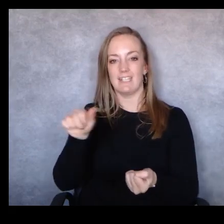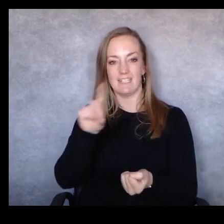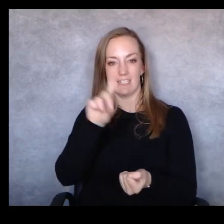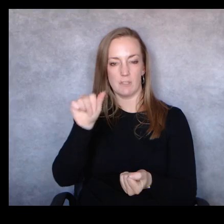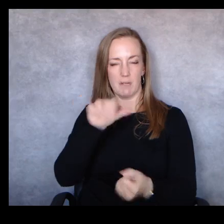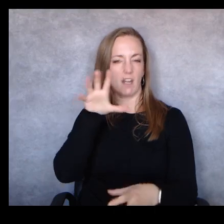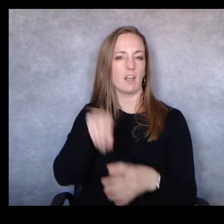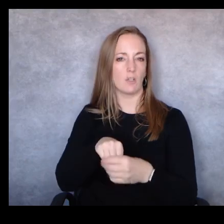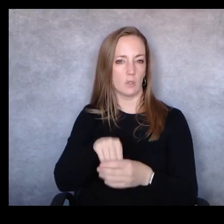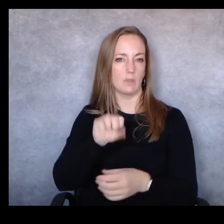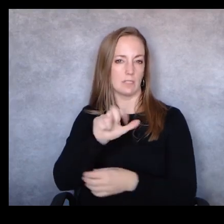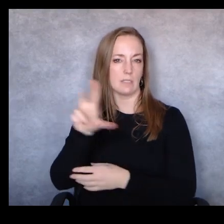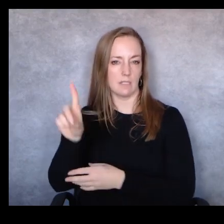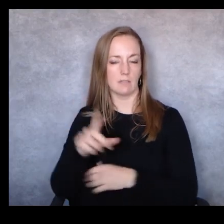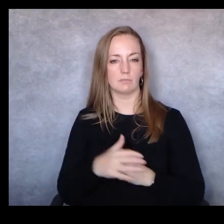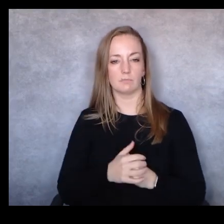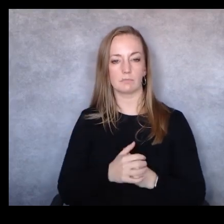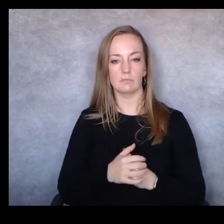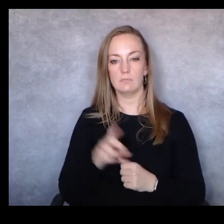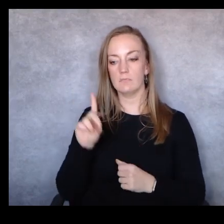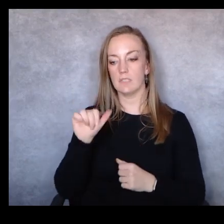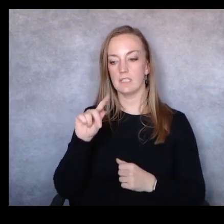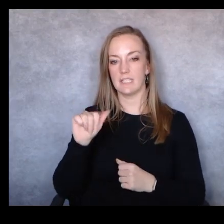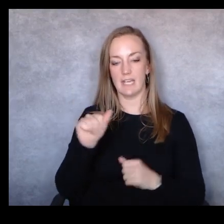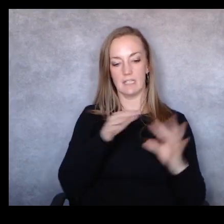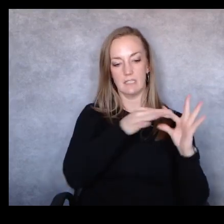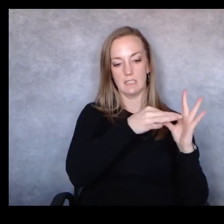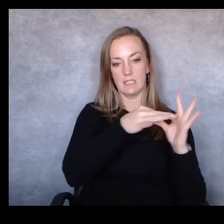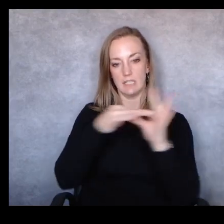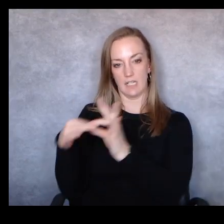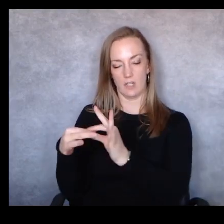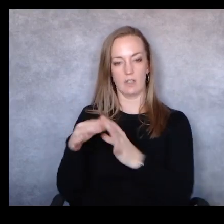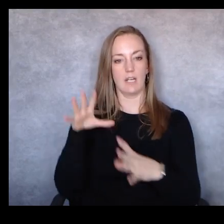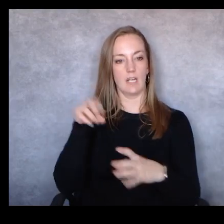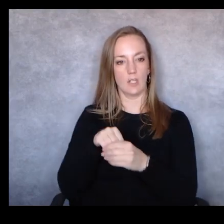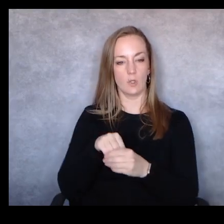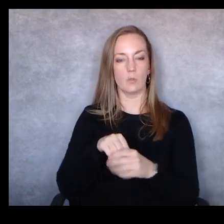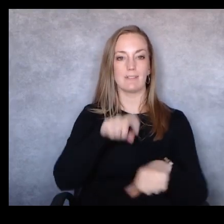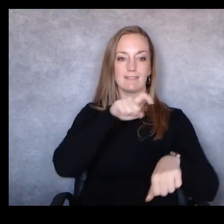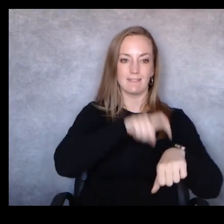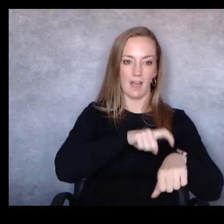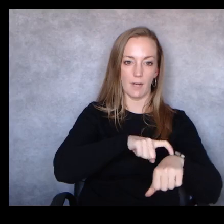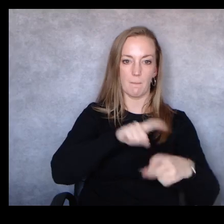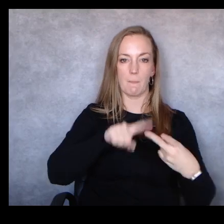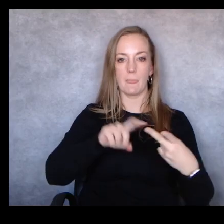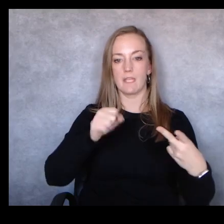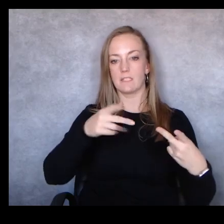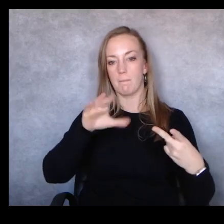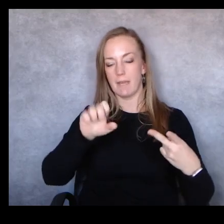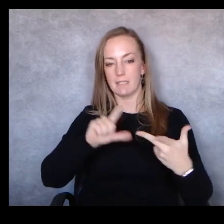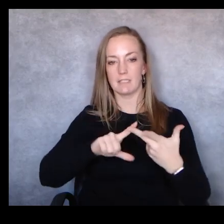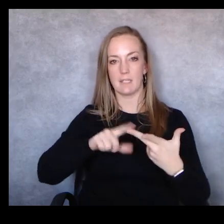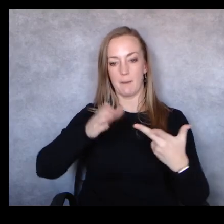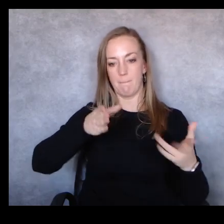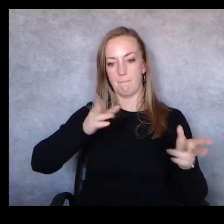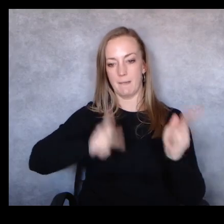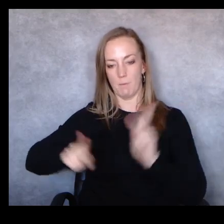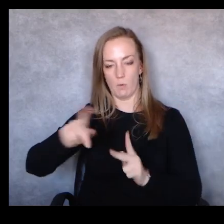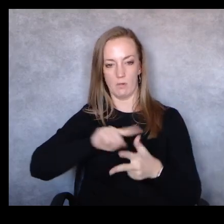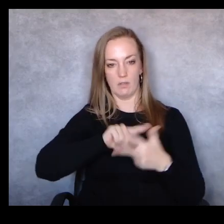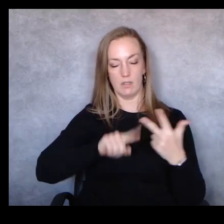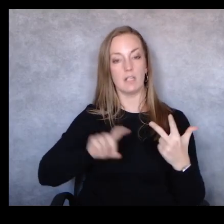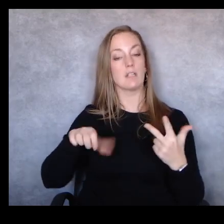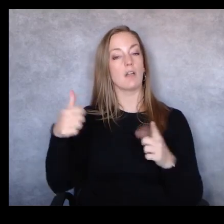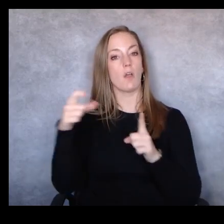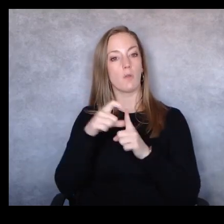including SLD. Data triangulation includes triangulation of time, space, and persons. In other